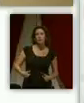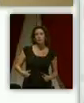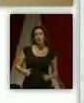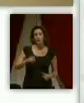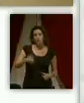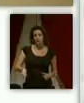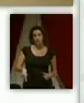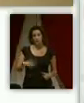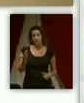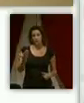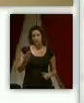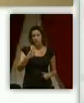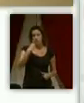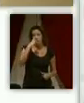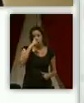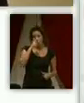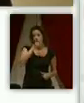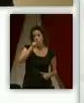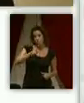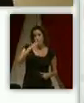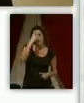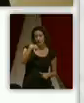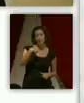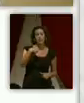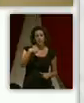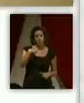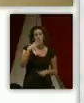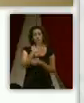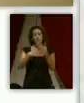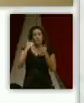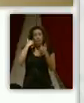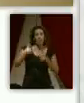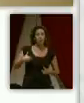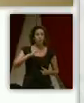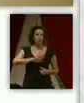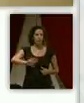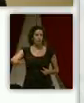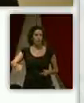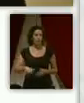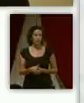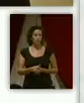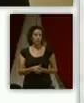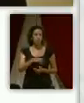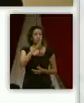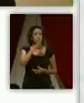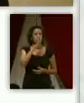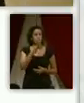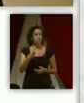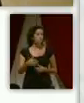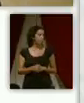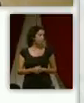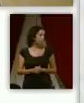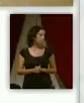What developers these are? They are thinking, yes, about visually impaired people, but they are